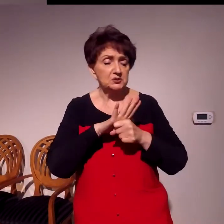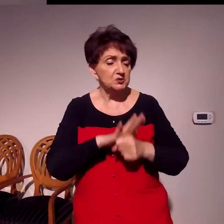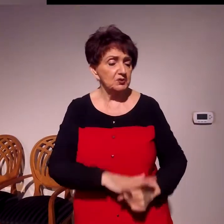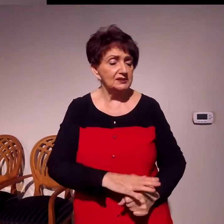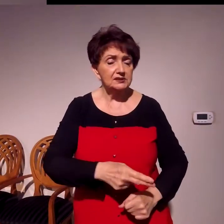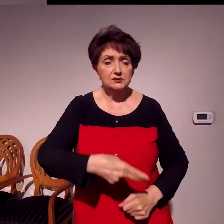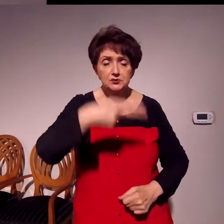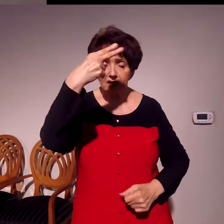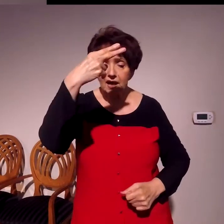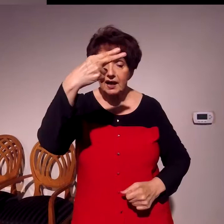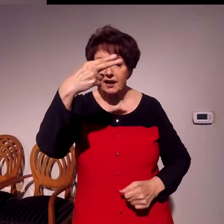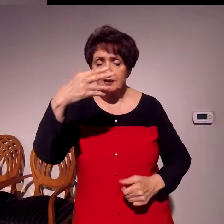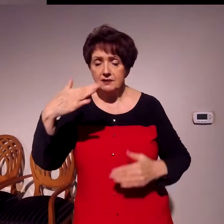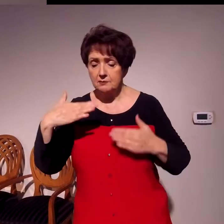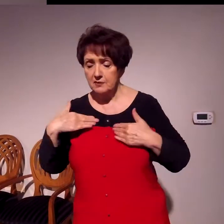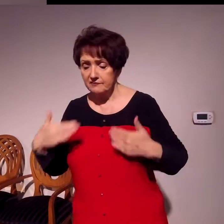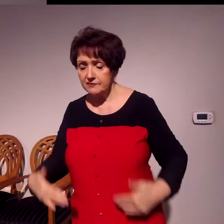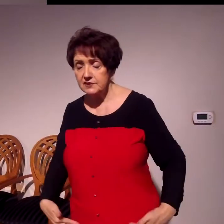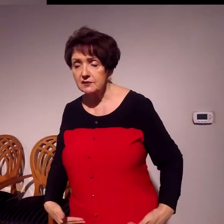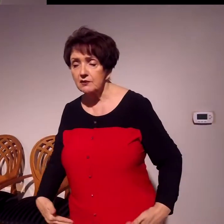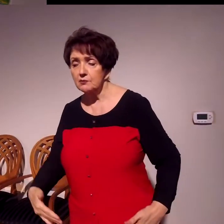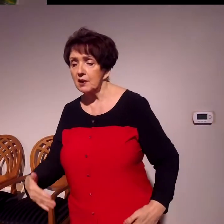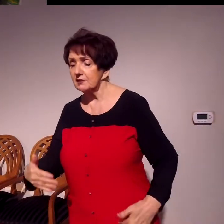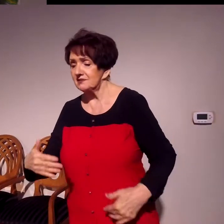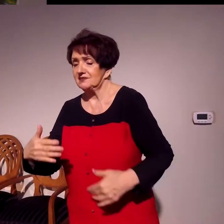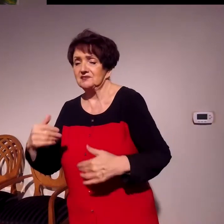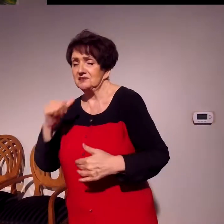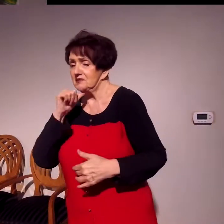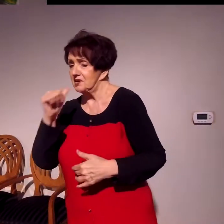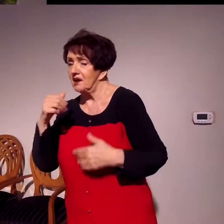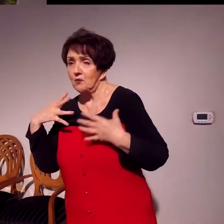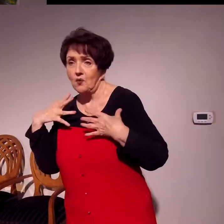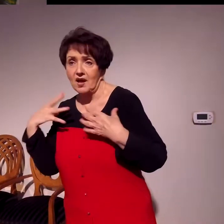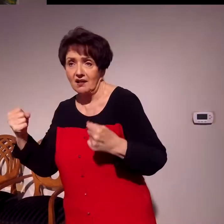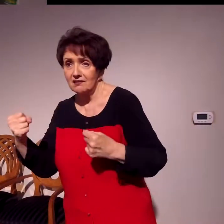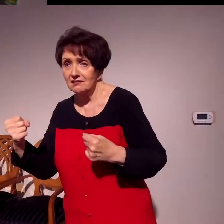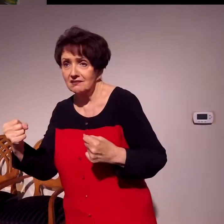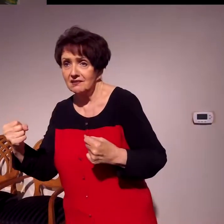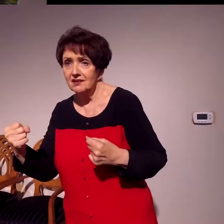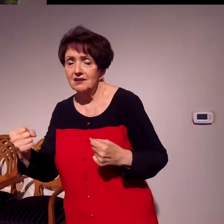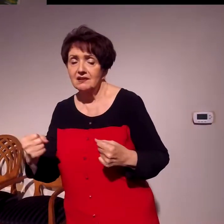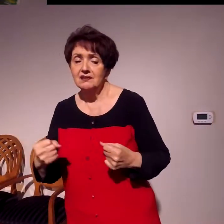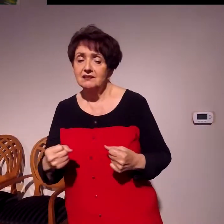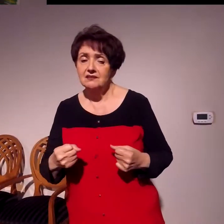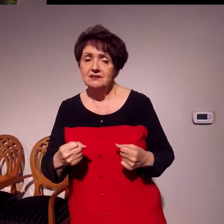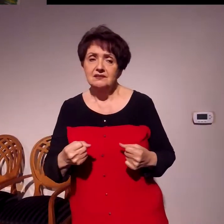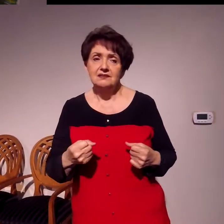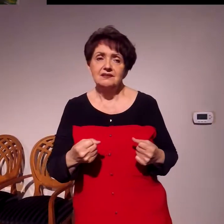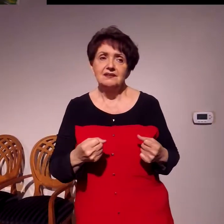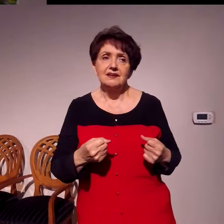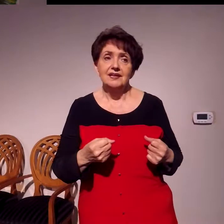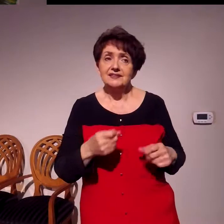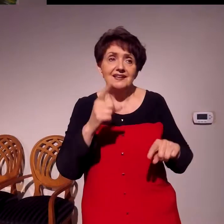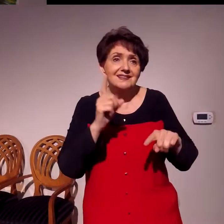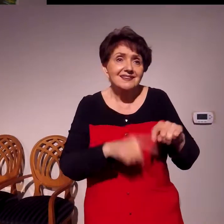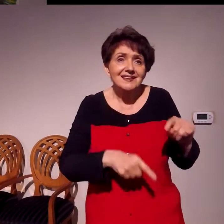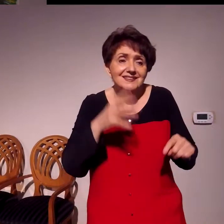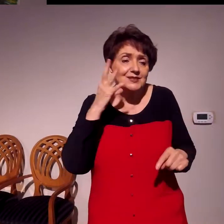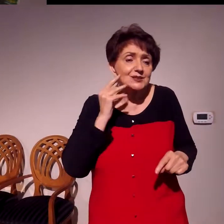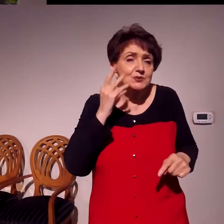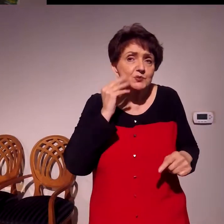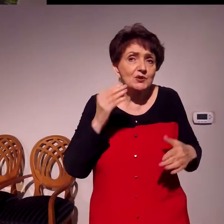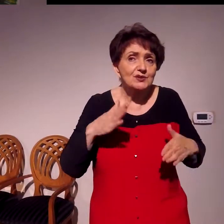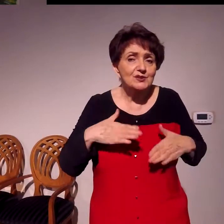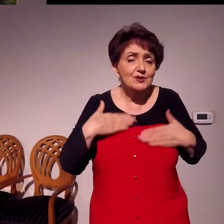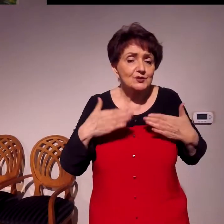physical body is not well in the way that I would like it to be well. And I can't experience the joy